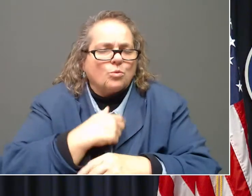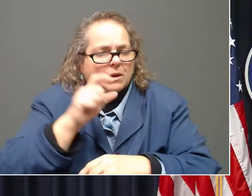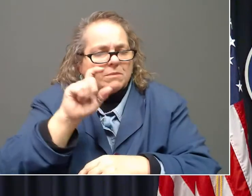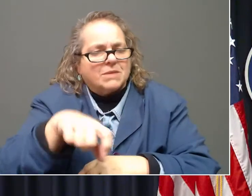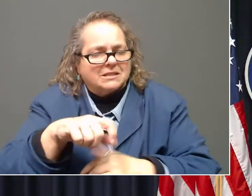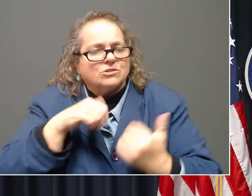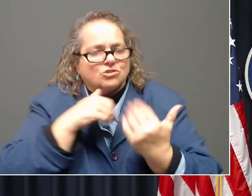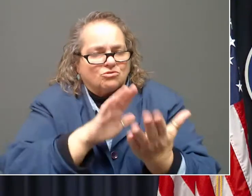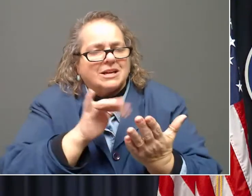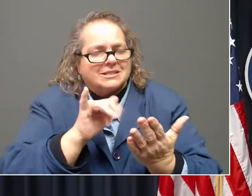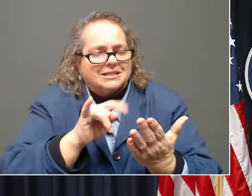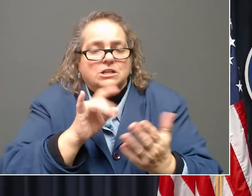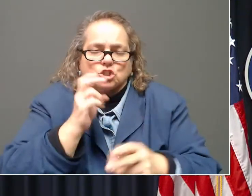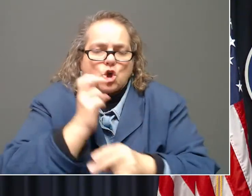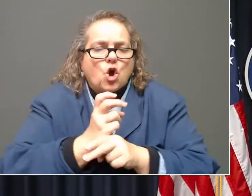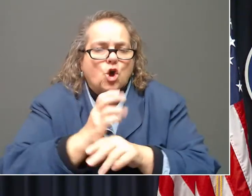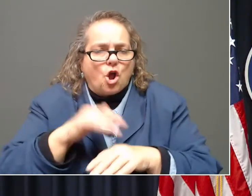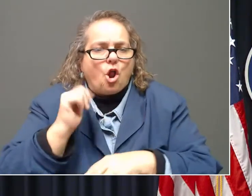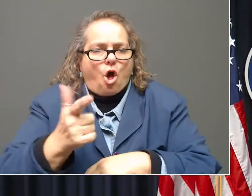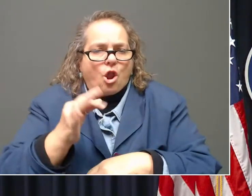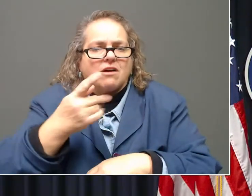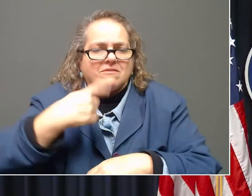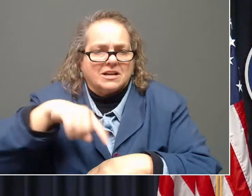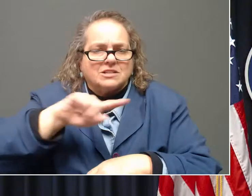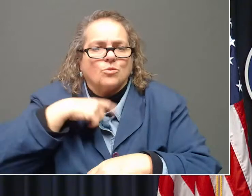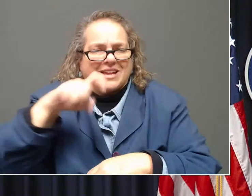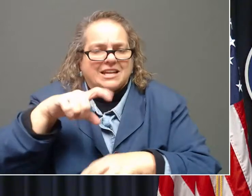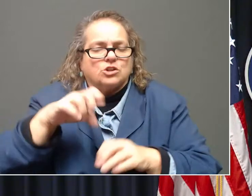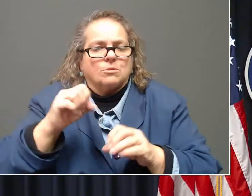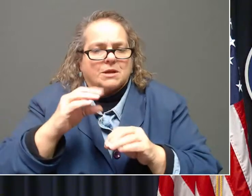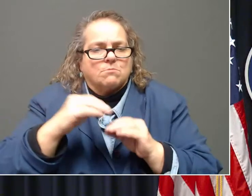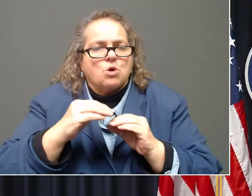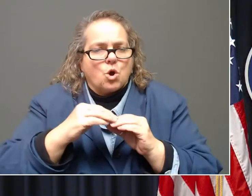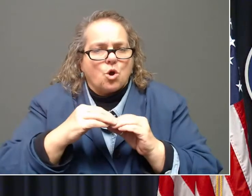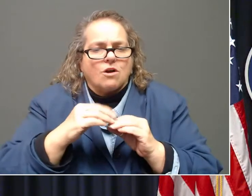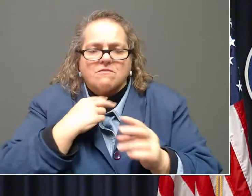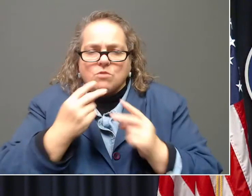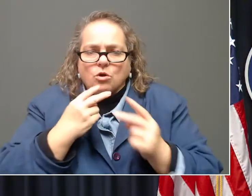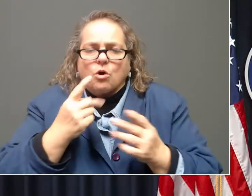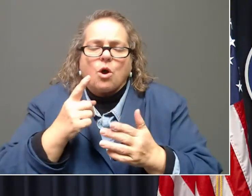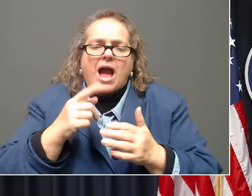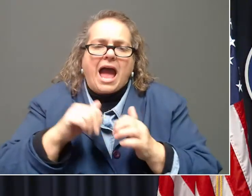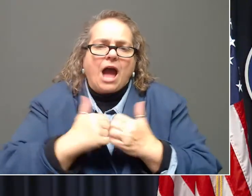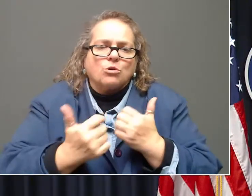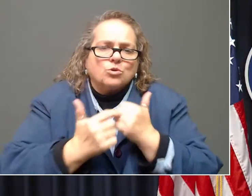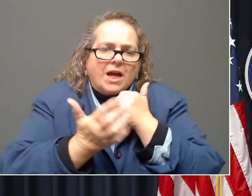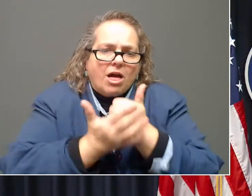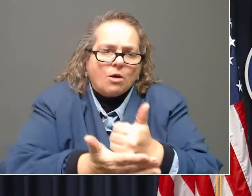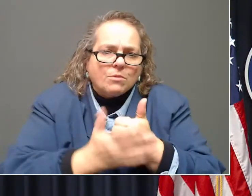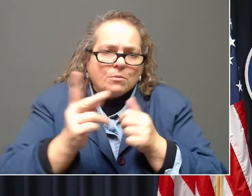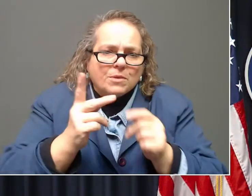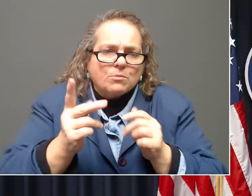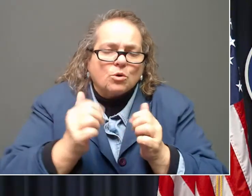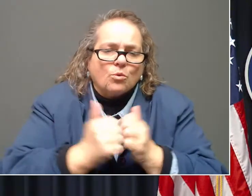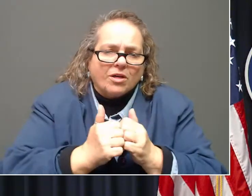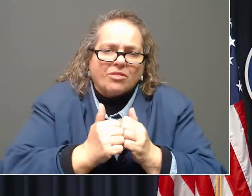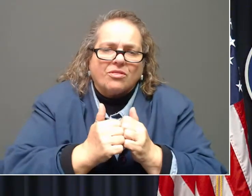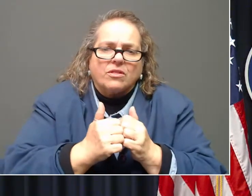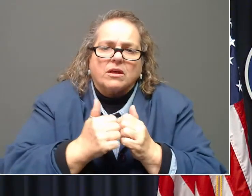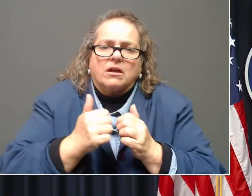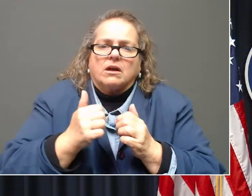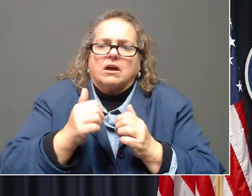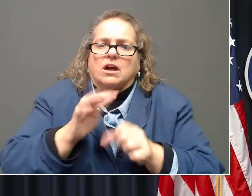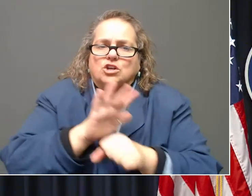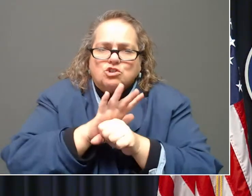do. Our Cabinet for Health and Family Services, especially early on, we were working to get the tools out there.